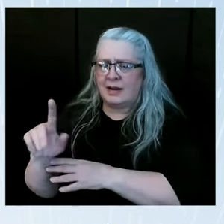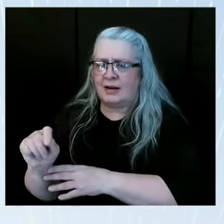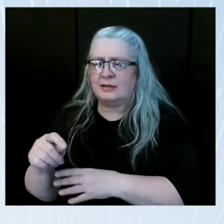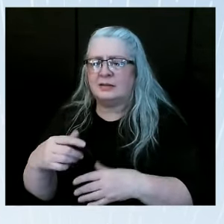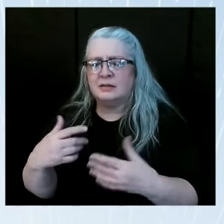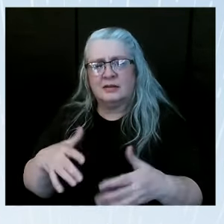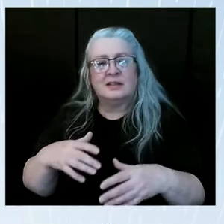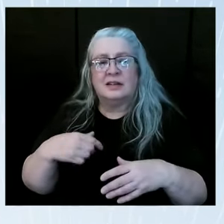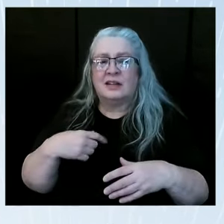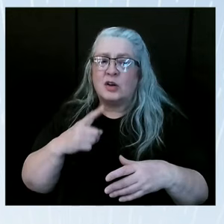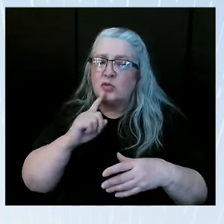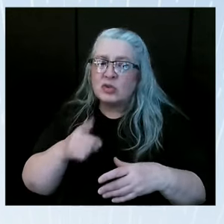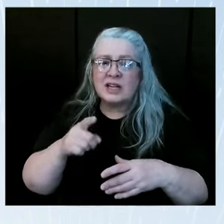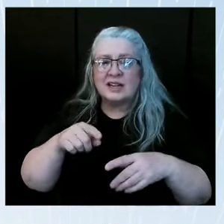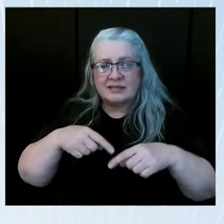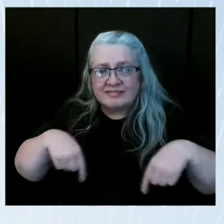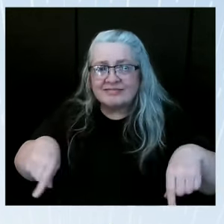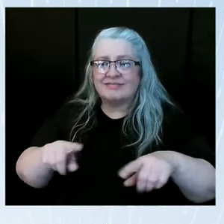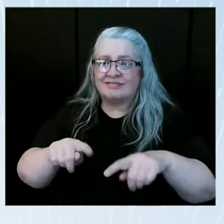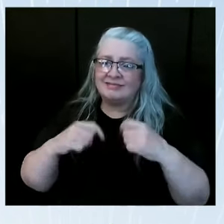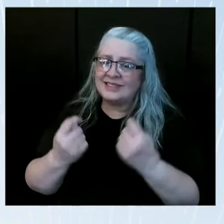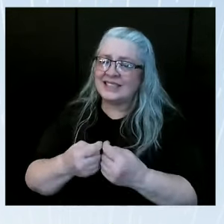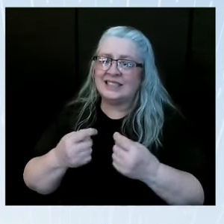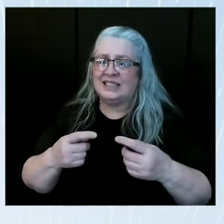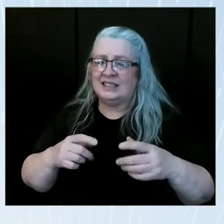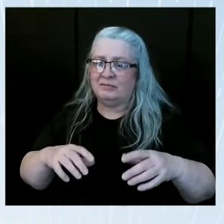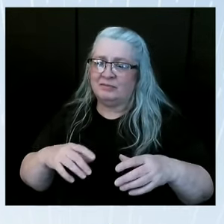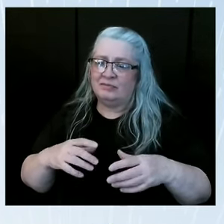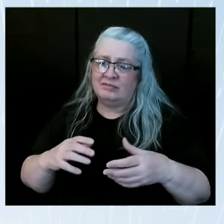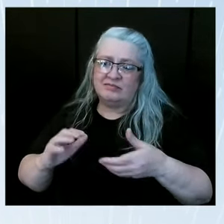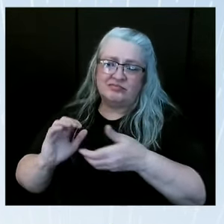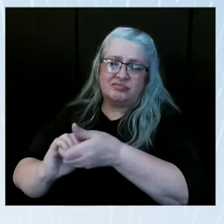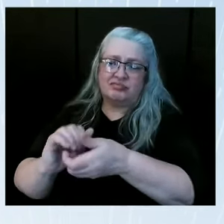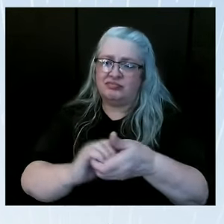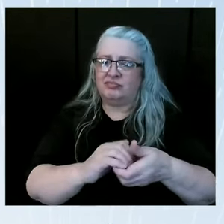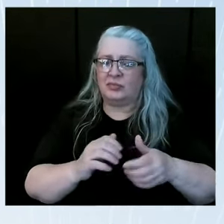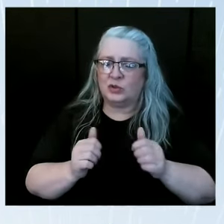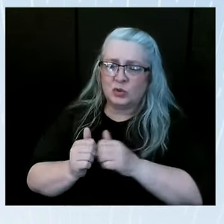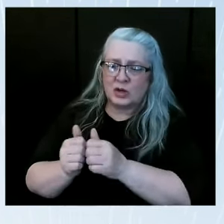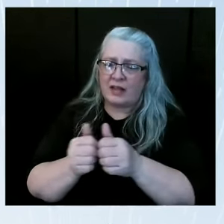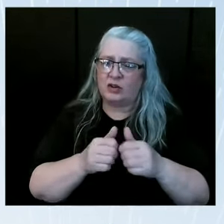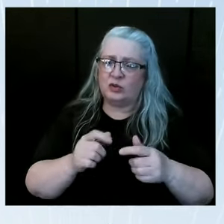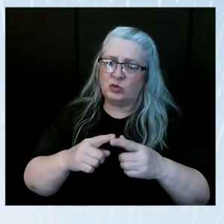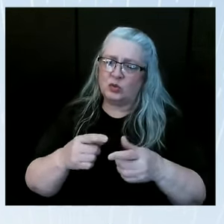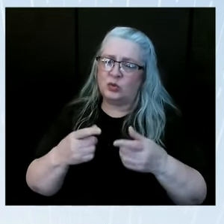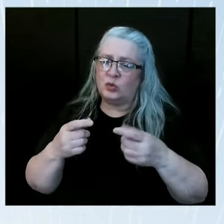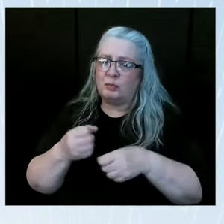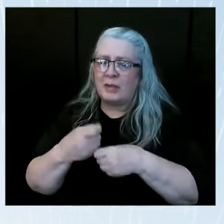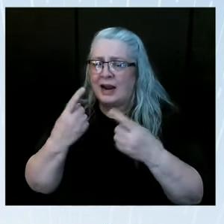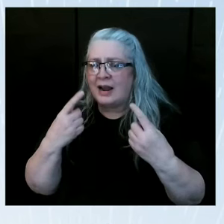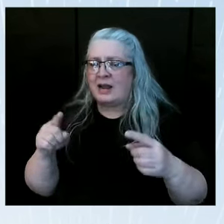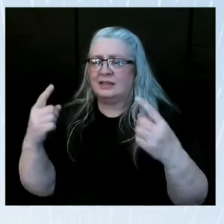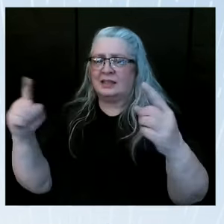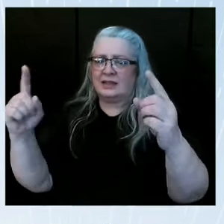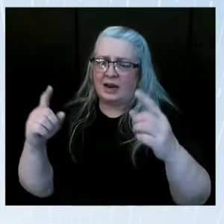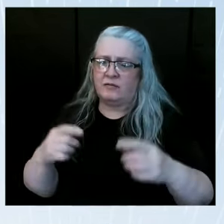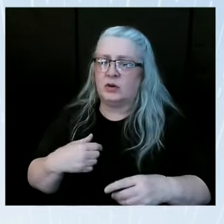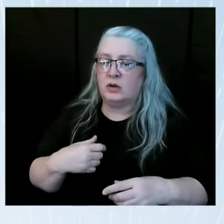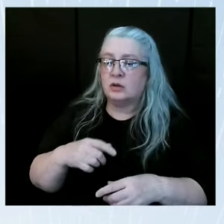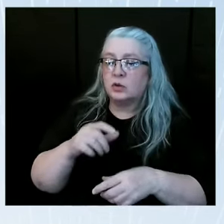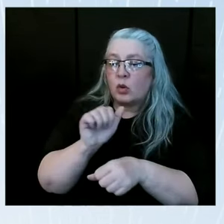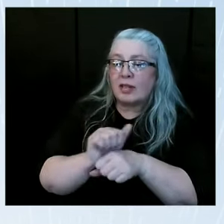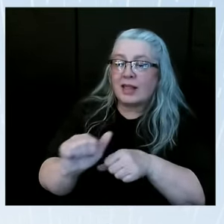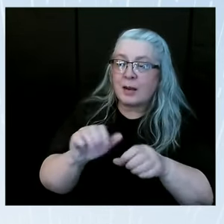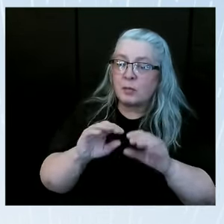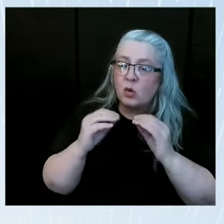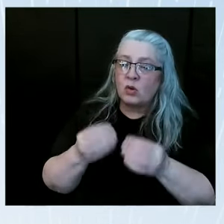organizations, government, civil societies, survivors, and business to use trade as a tool to root out human